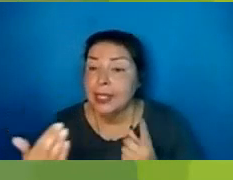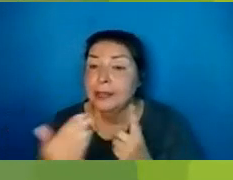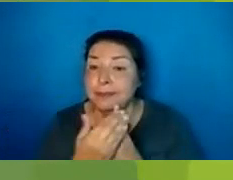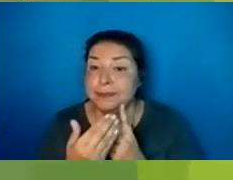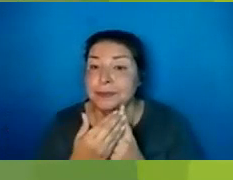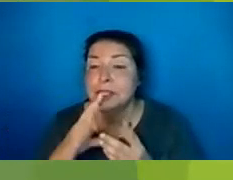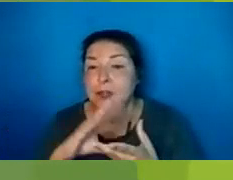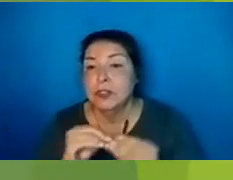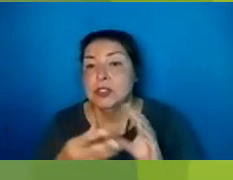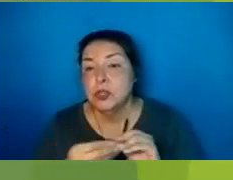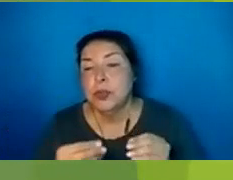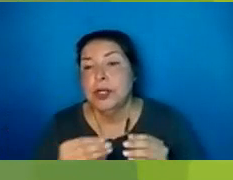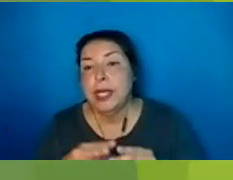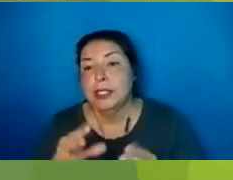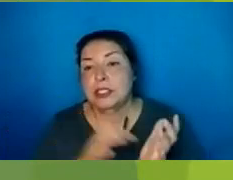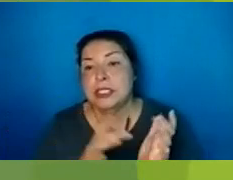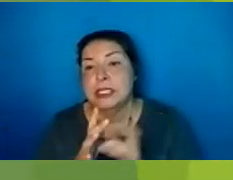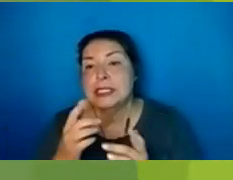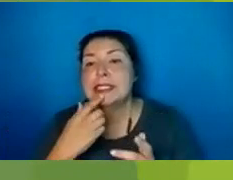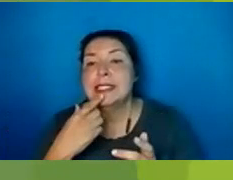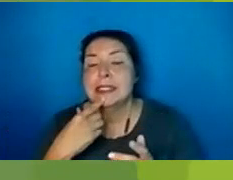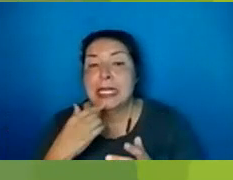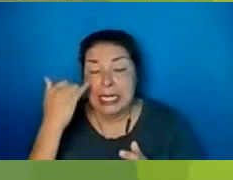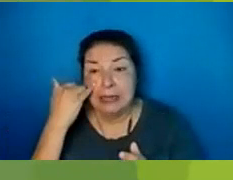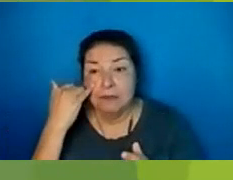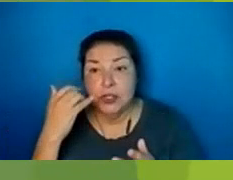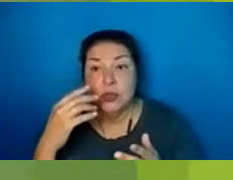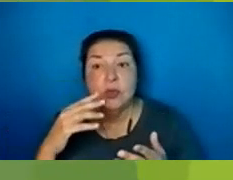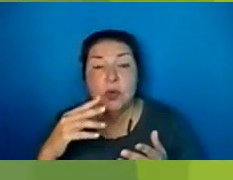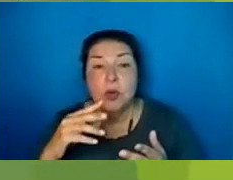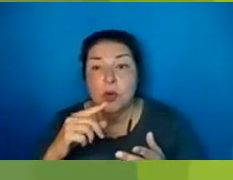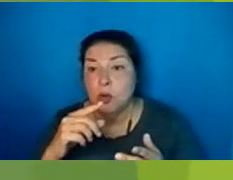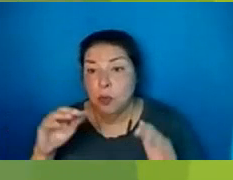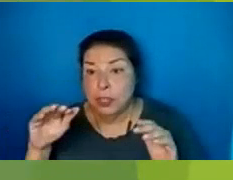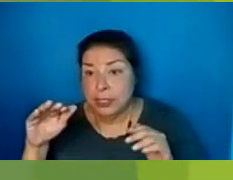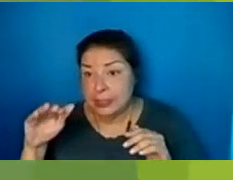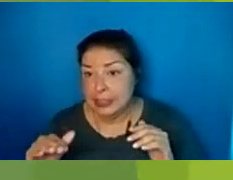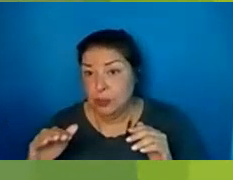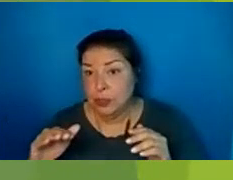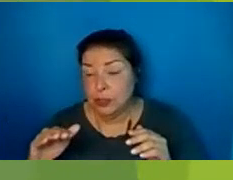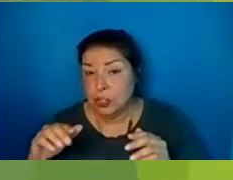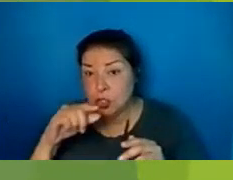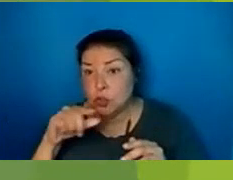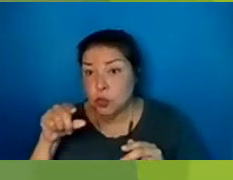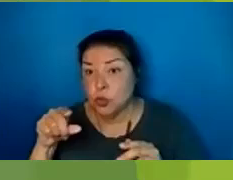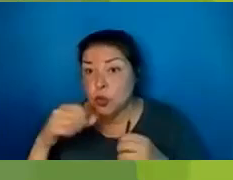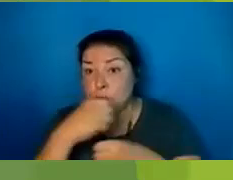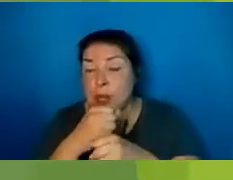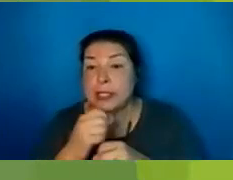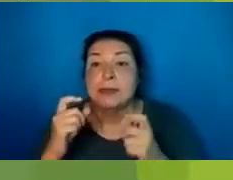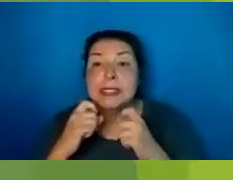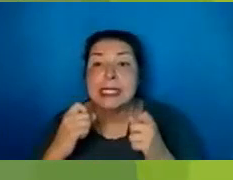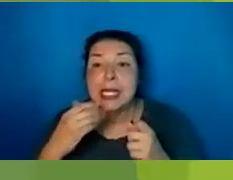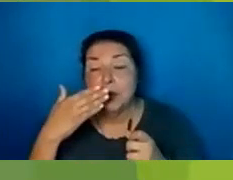parable where Jesus says, you know, if you cause one of these little ones to sin, it would be better for you to tie